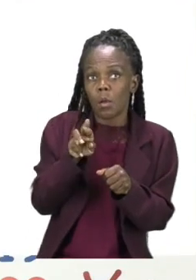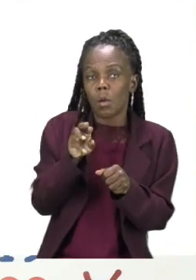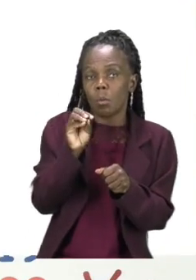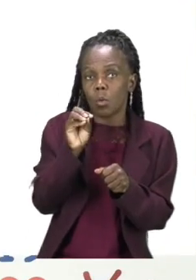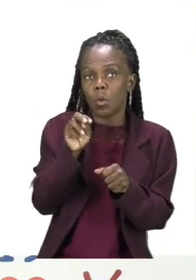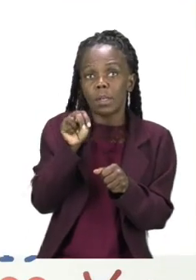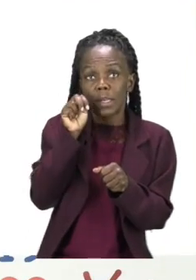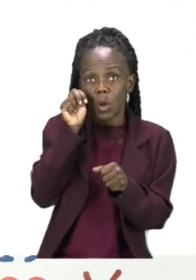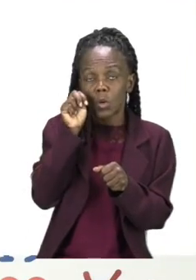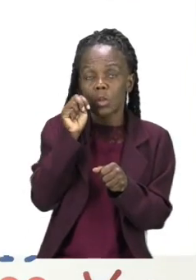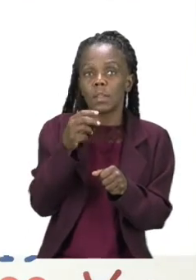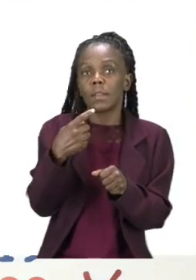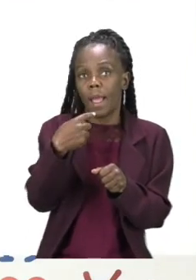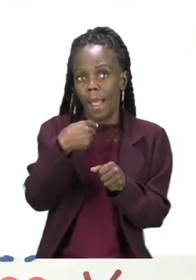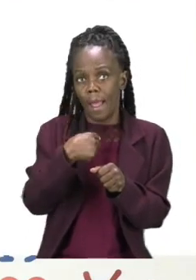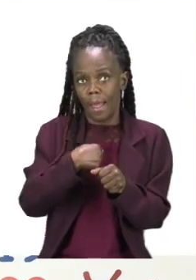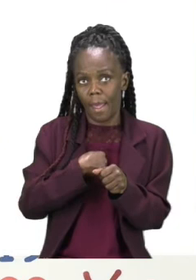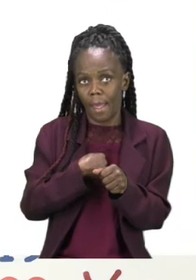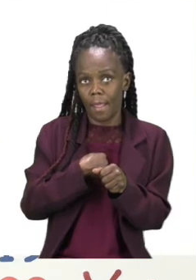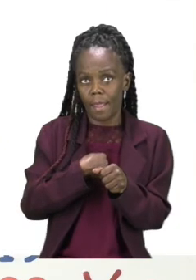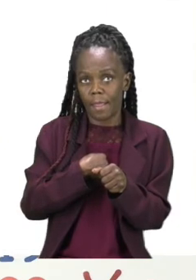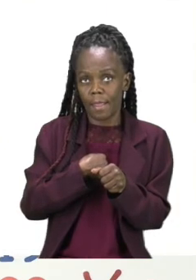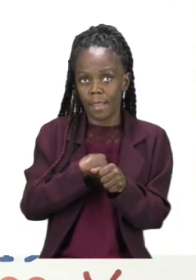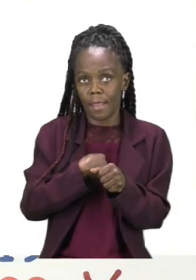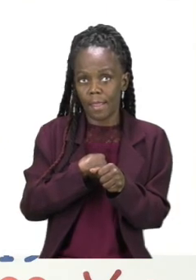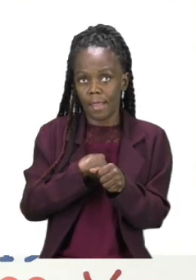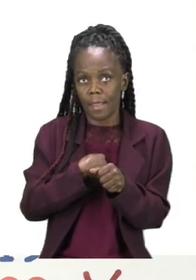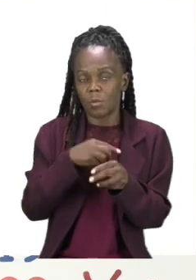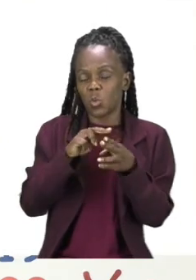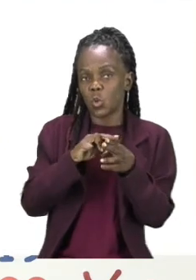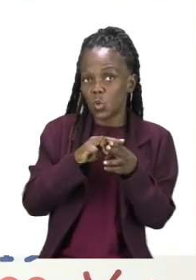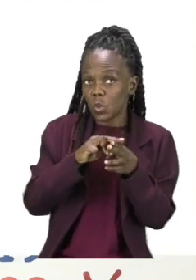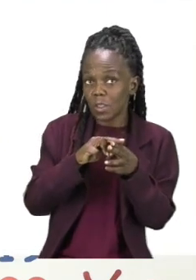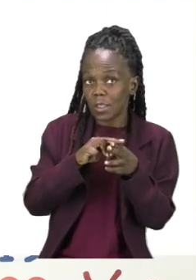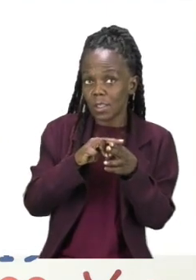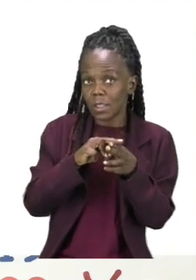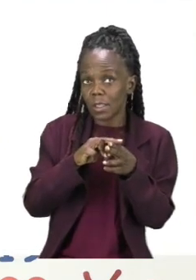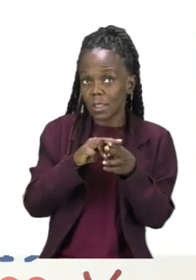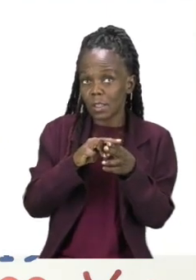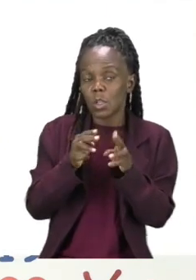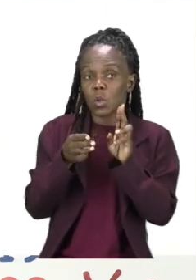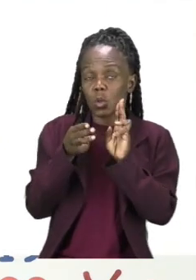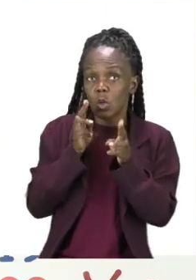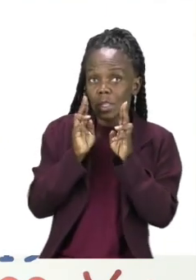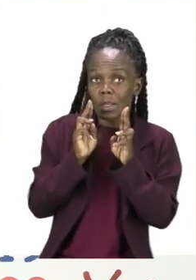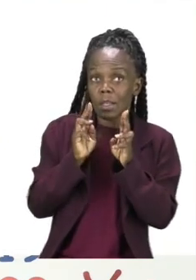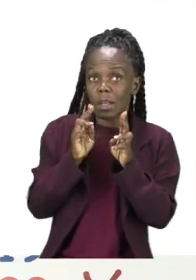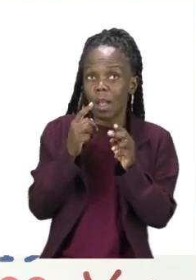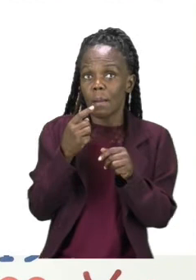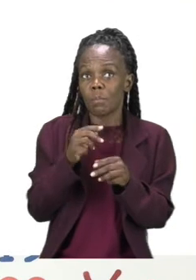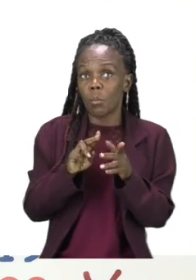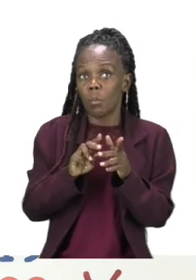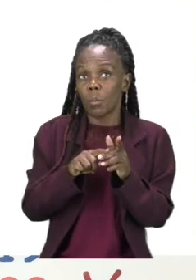pronoun I. Now, I is used when you're talking about yourself. So if you were